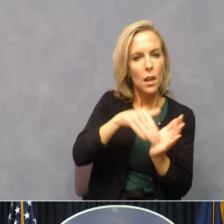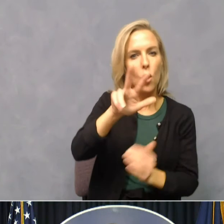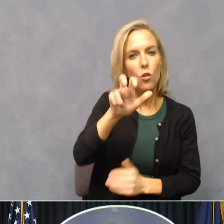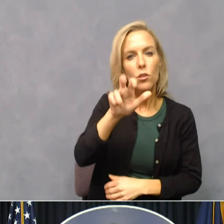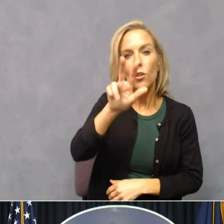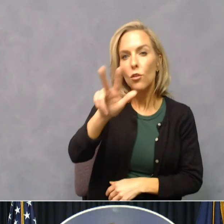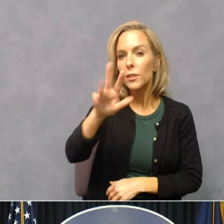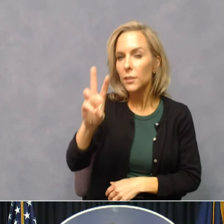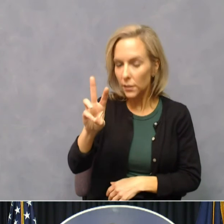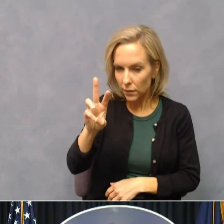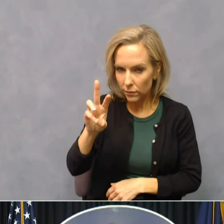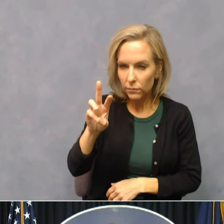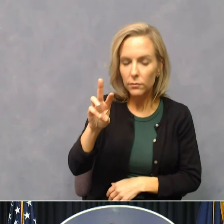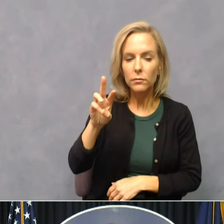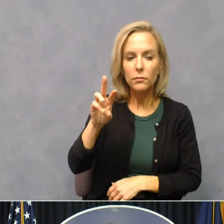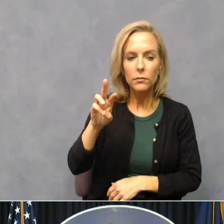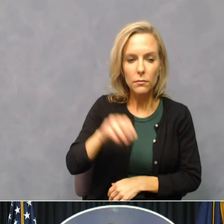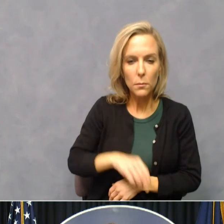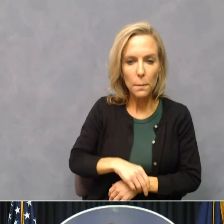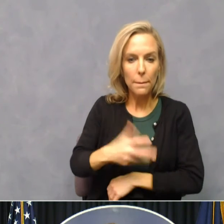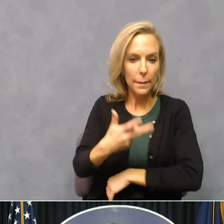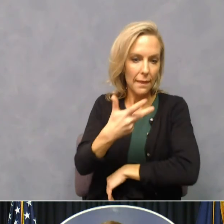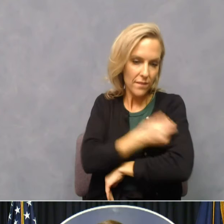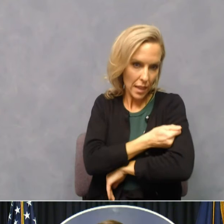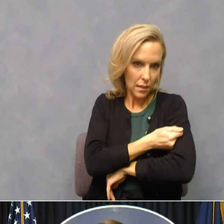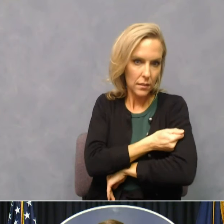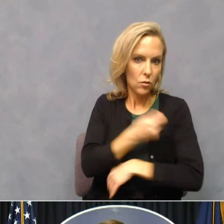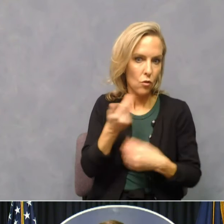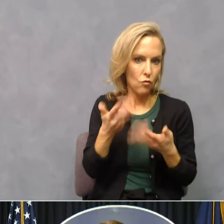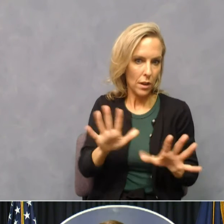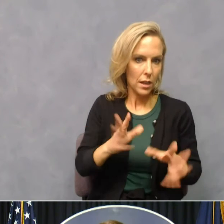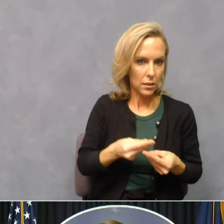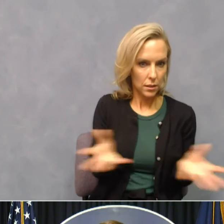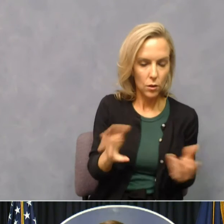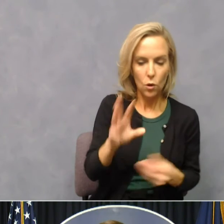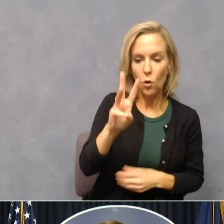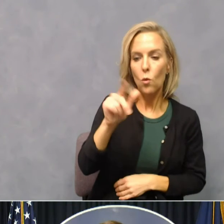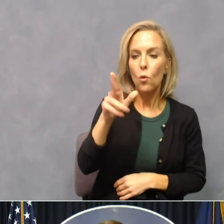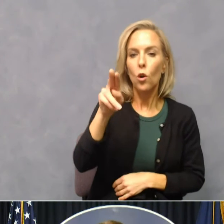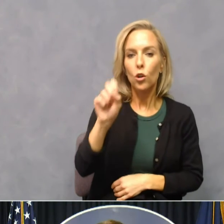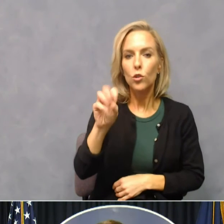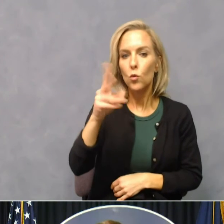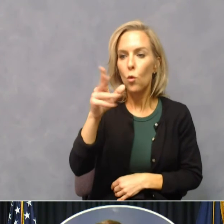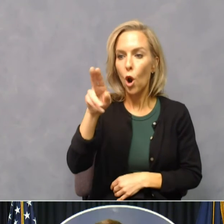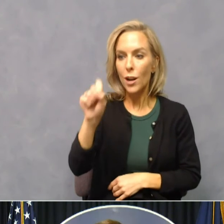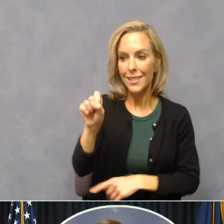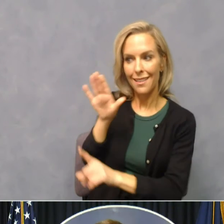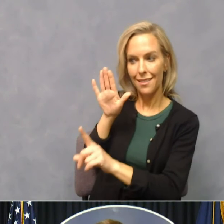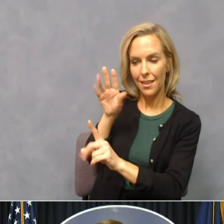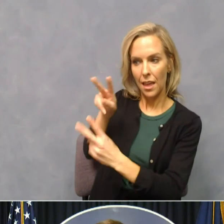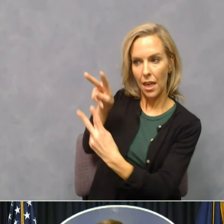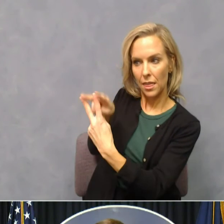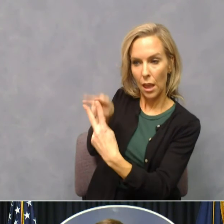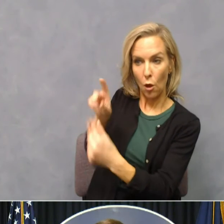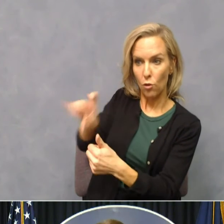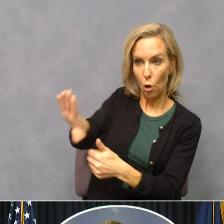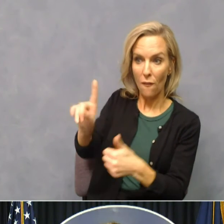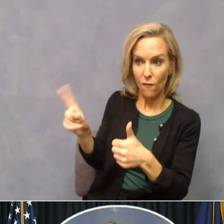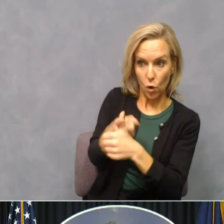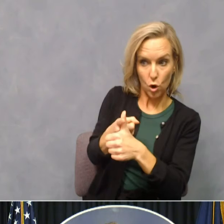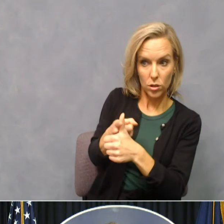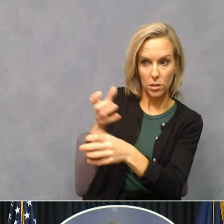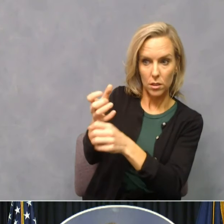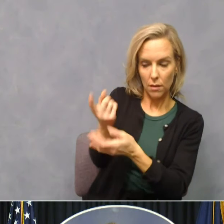26,336 vaccines administered. Walgreens and CVS, this was their first week, this last week, in